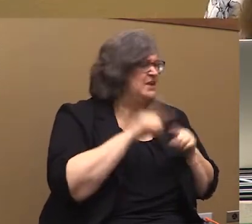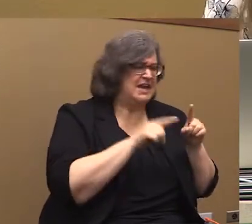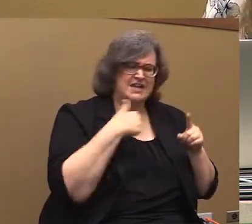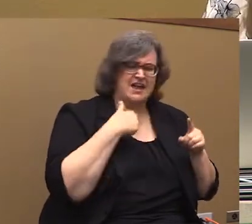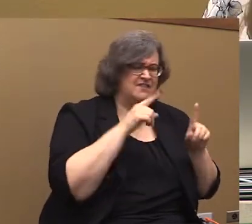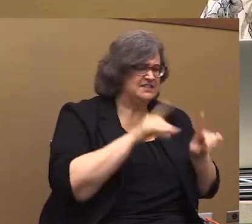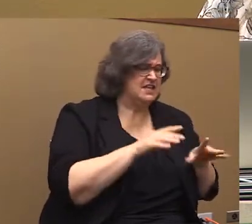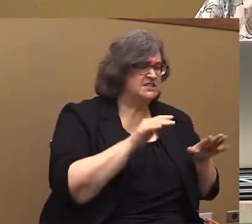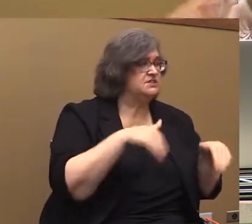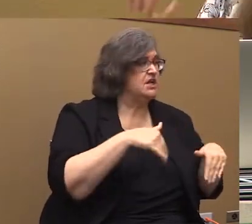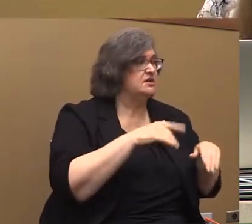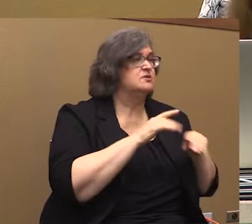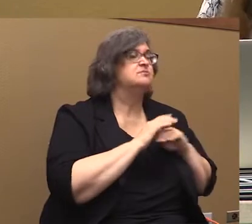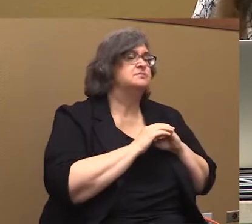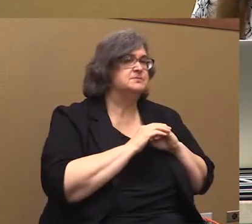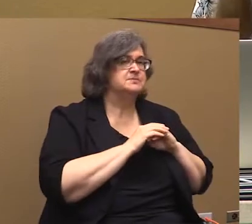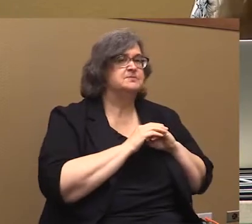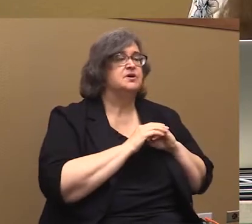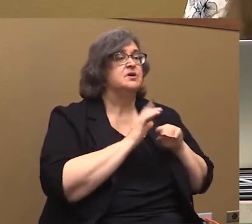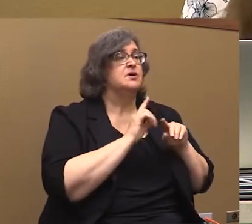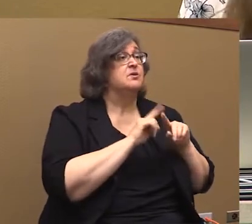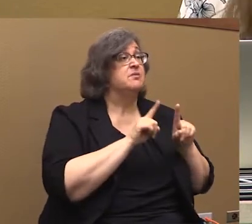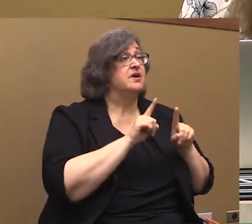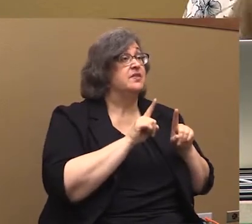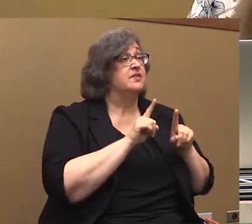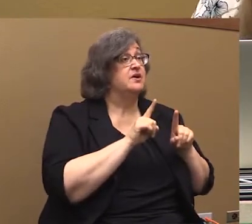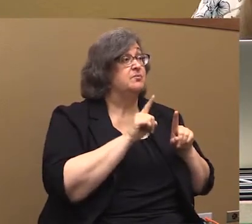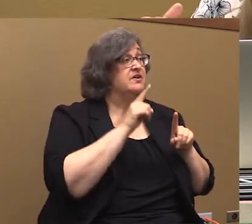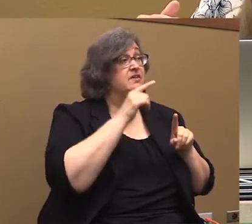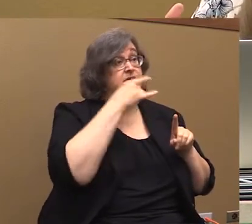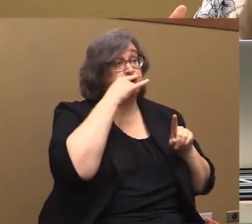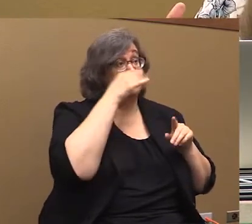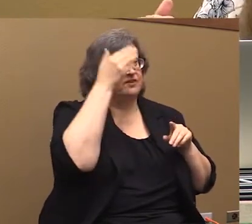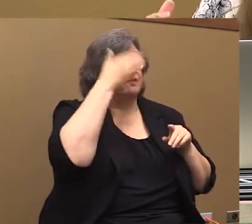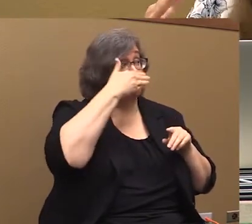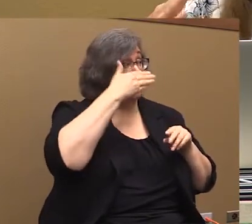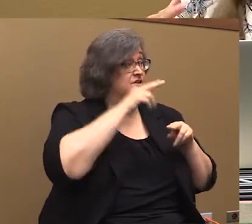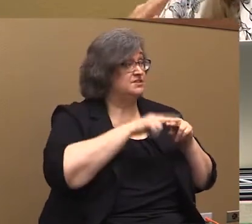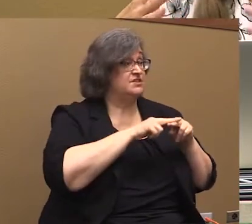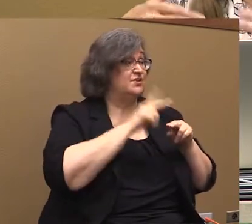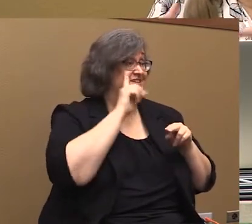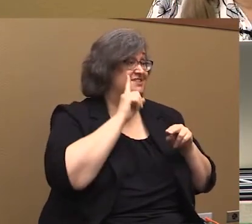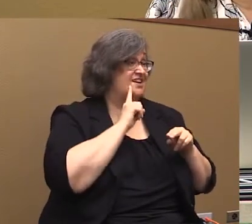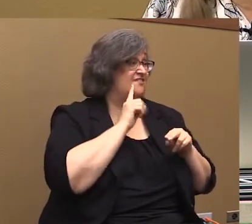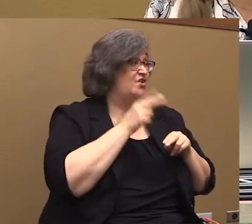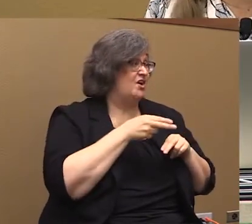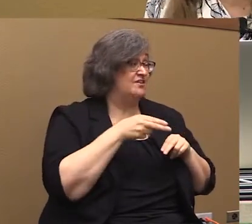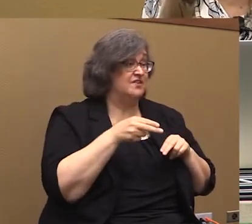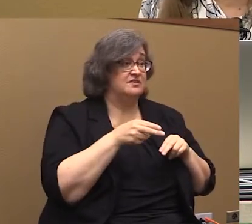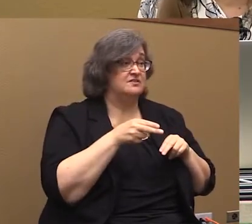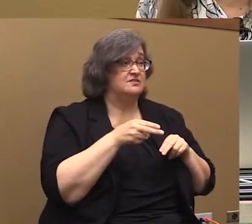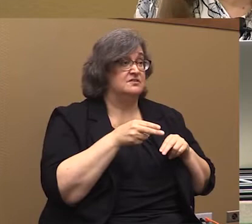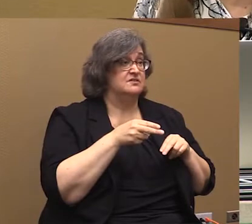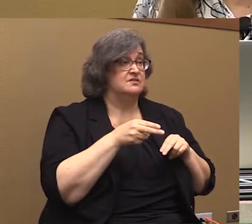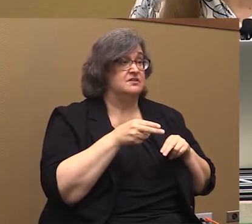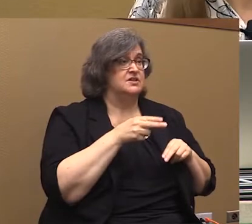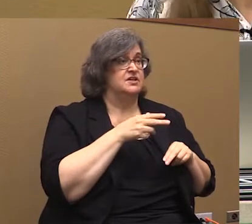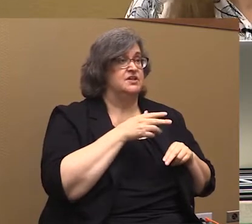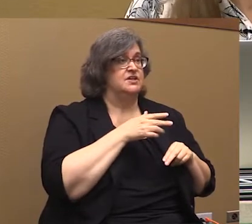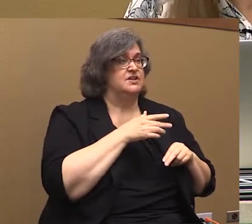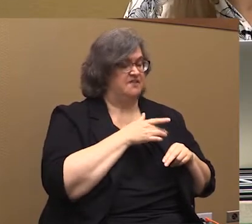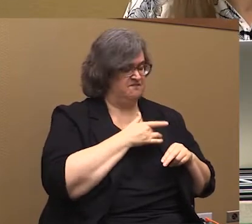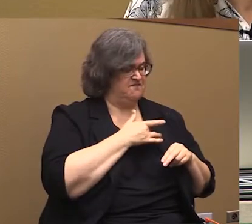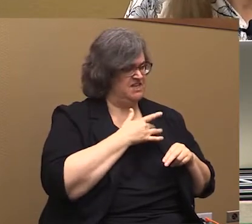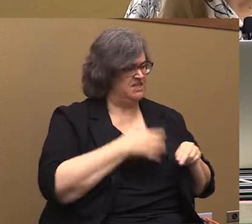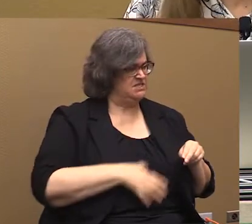Nobody gets this. We shouldn't have a test yet. And the child in the front, who's deaf or